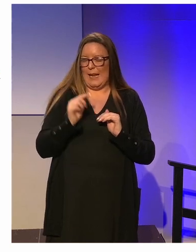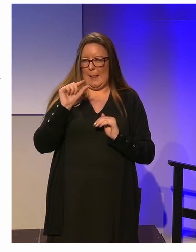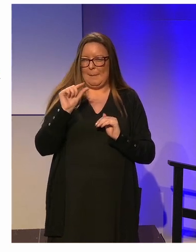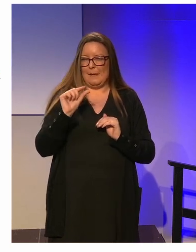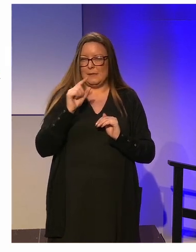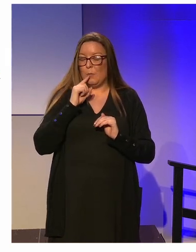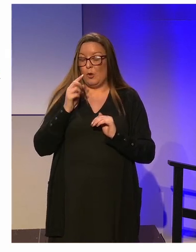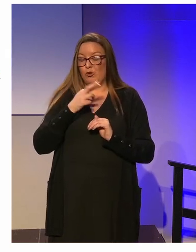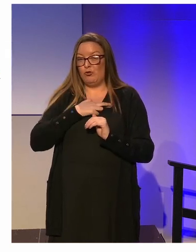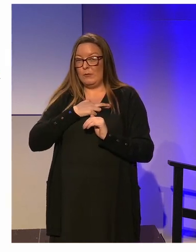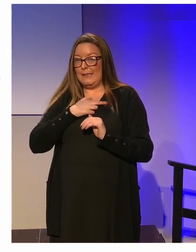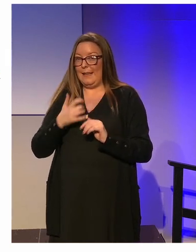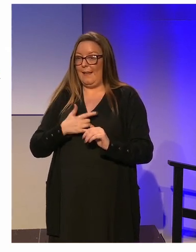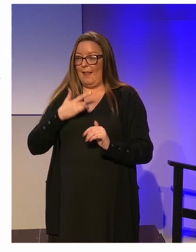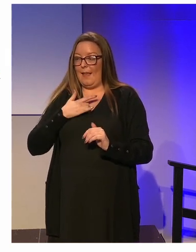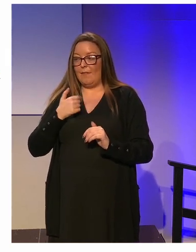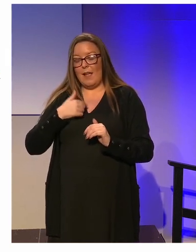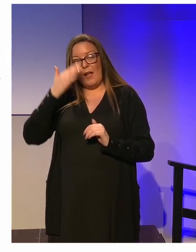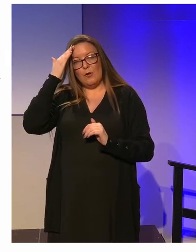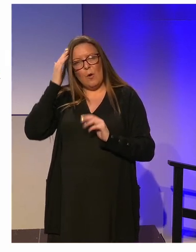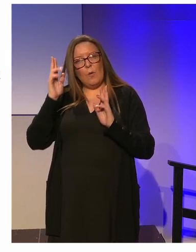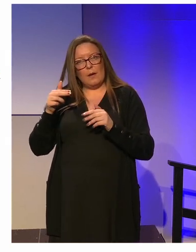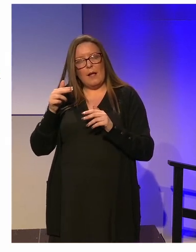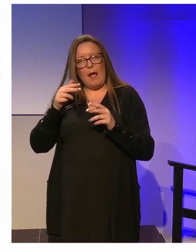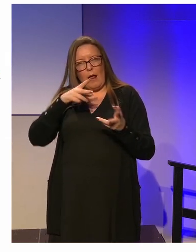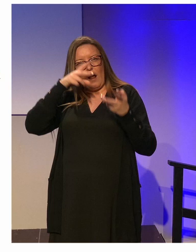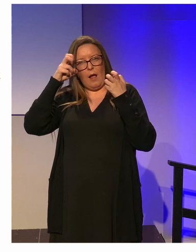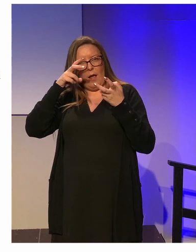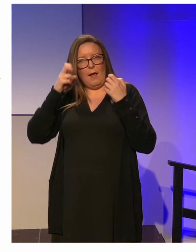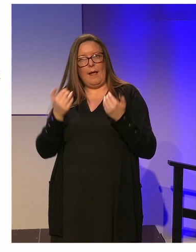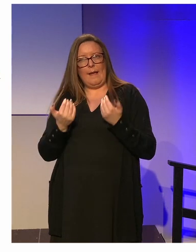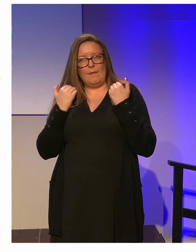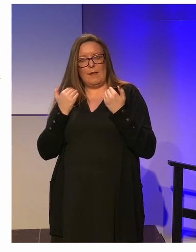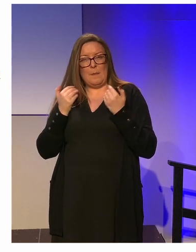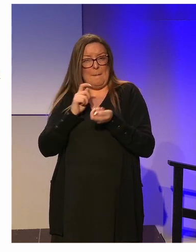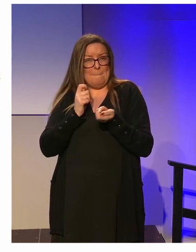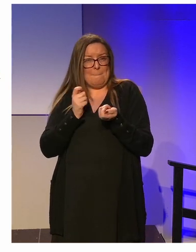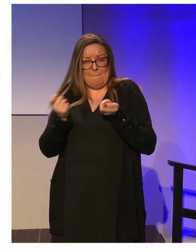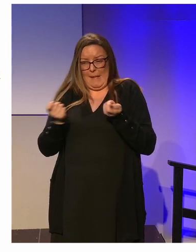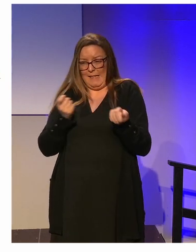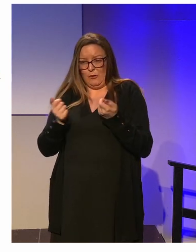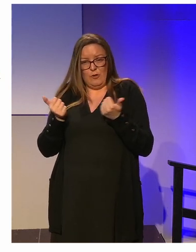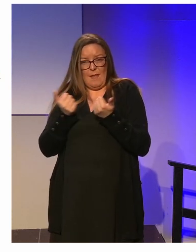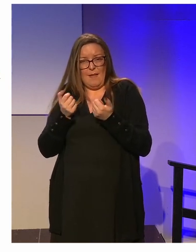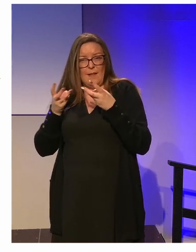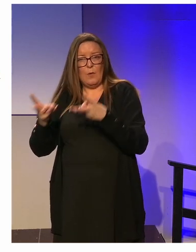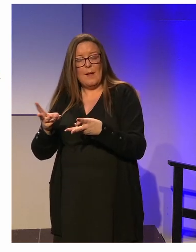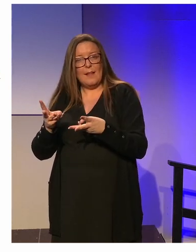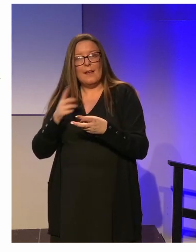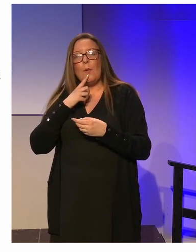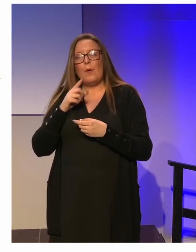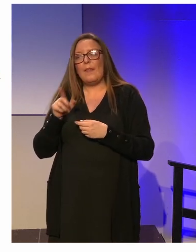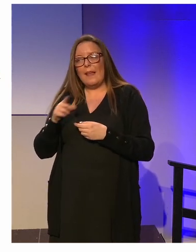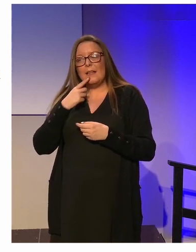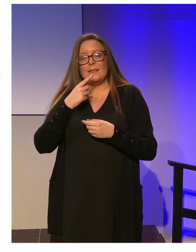But the reality is, I know you can take information and manage it in any sort of a way, but certainly what that says to